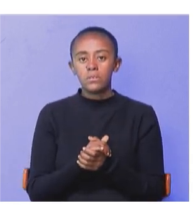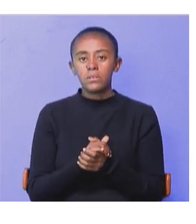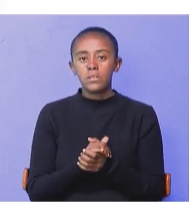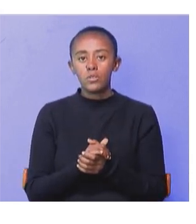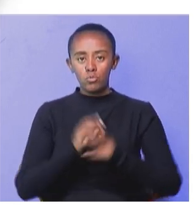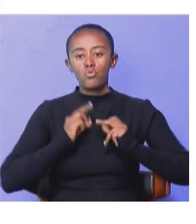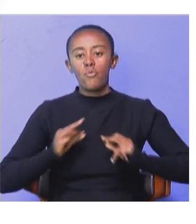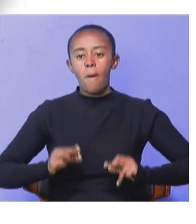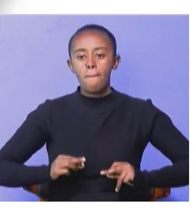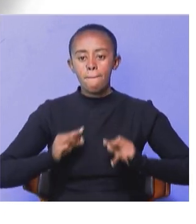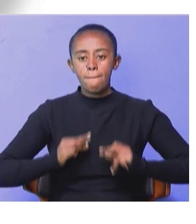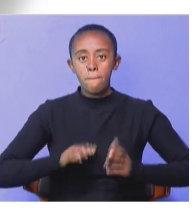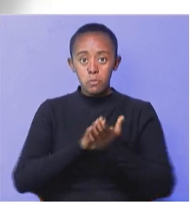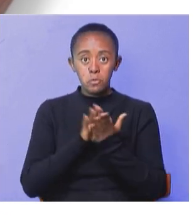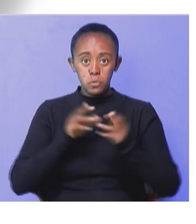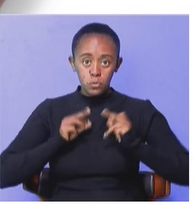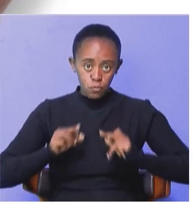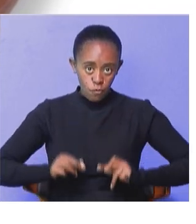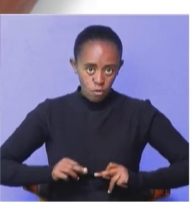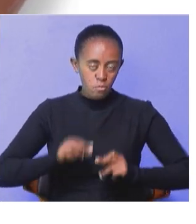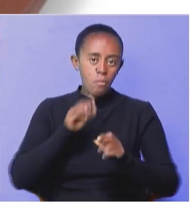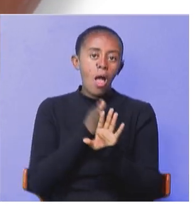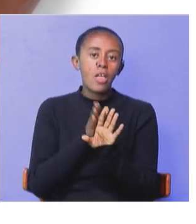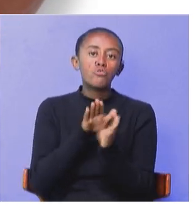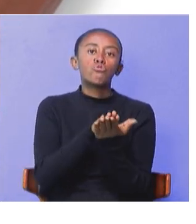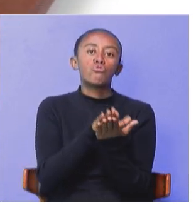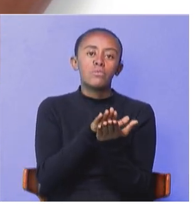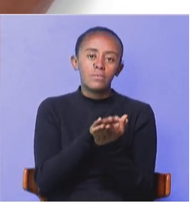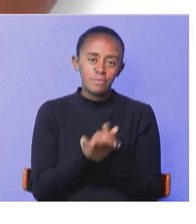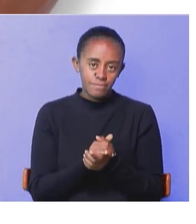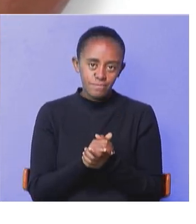uniform at school.